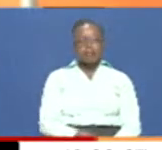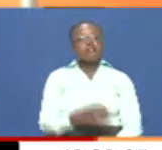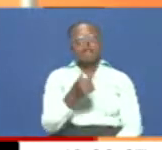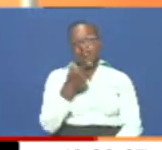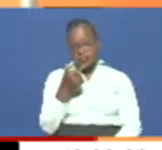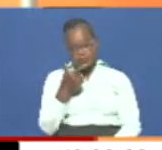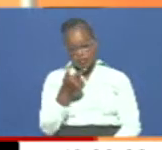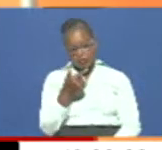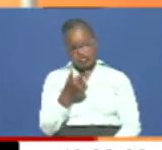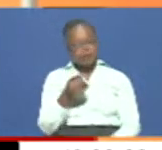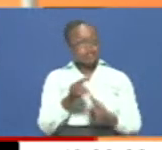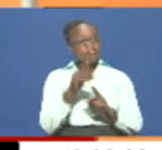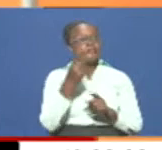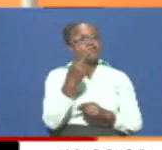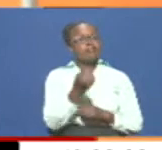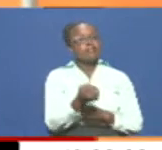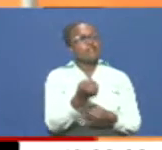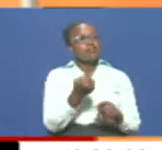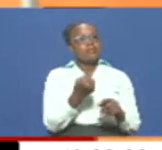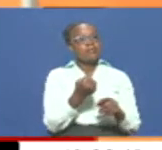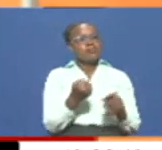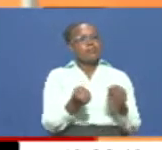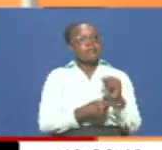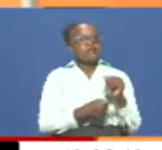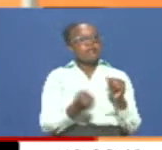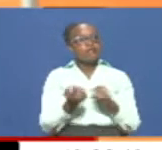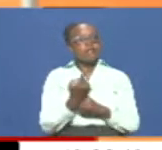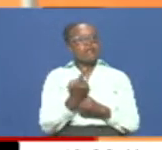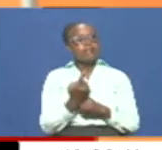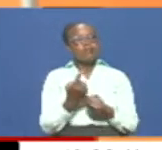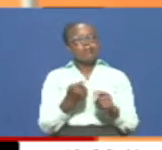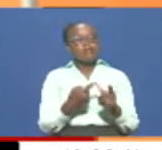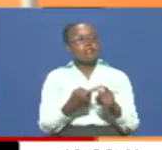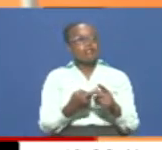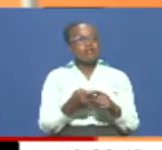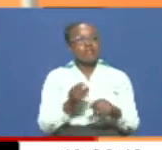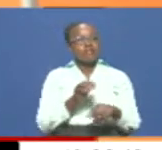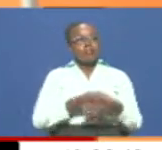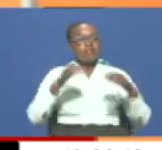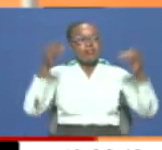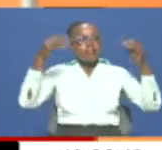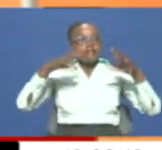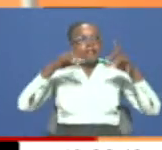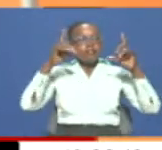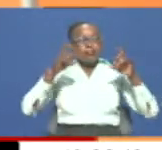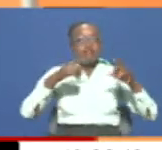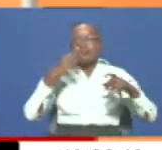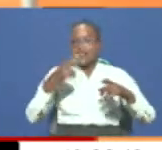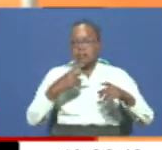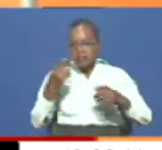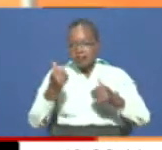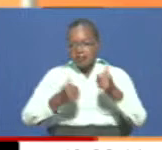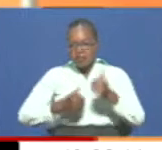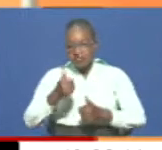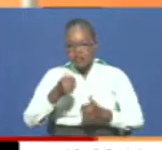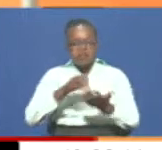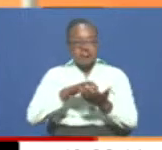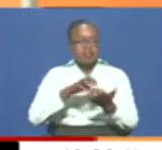on the 25th, by the 25th of November, we'll have a good, a clear picture of who is vying for what position, but